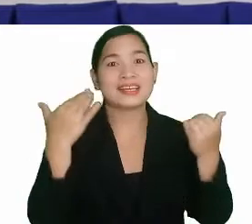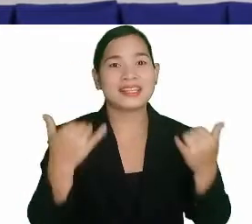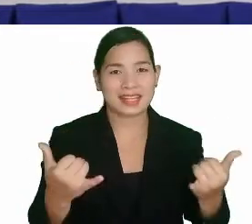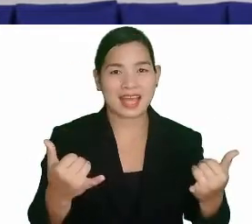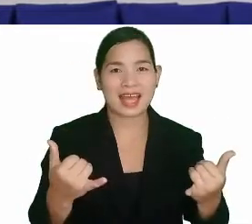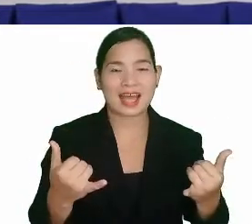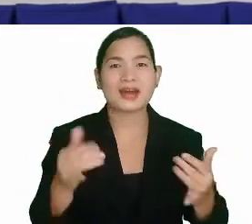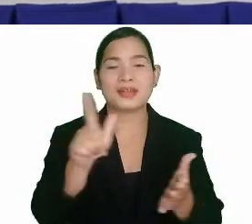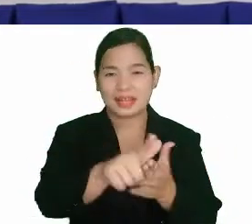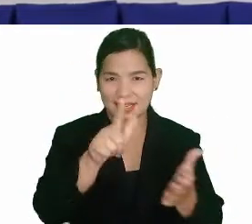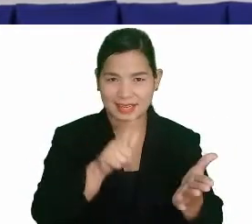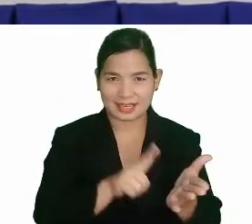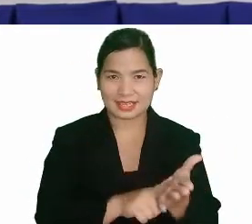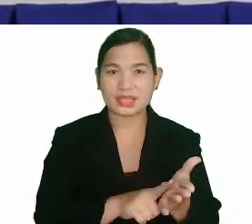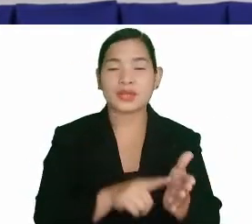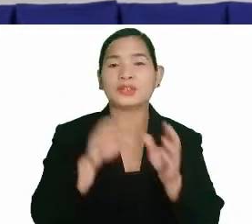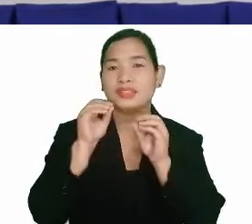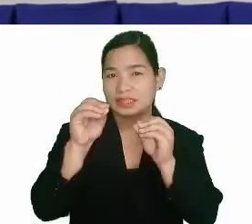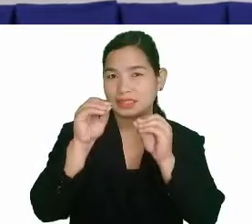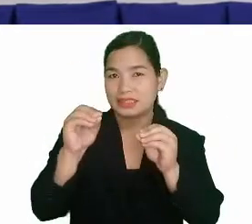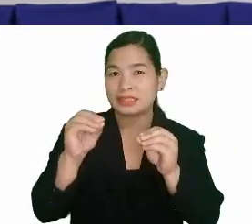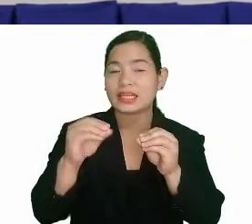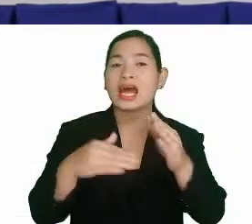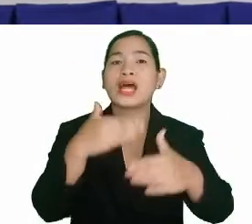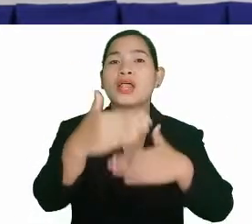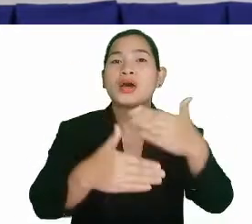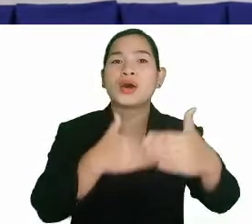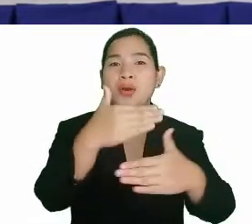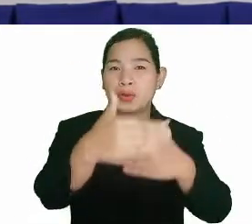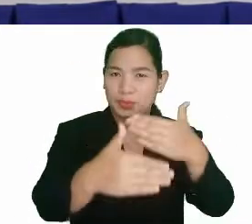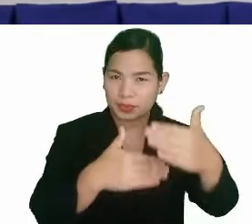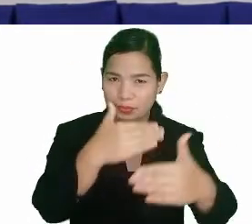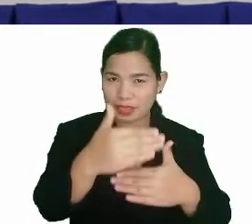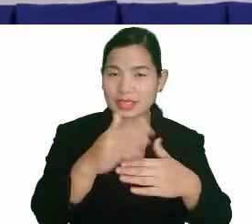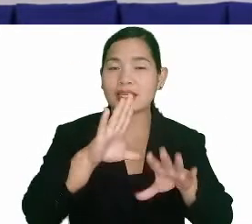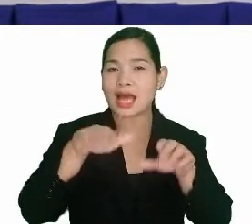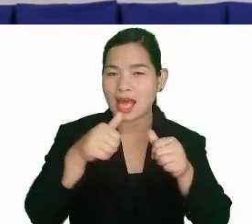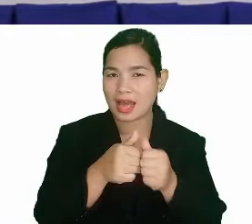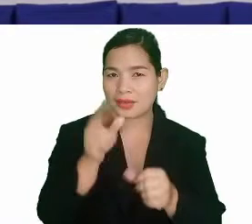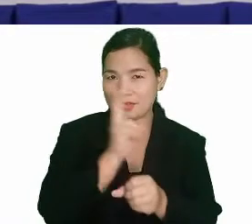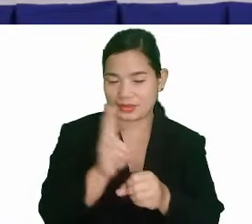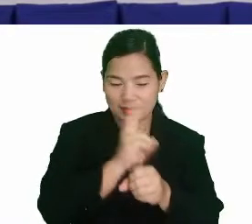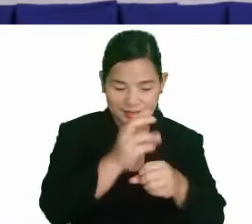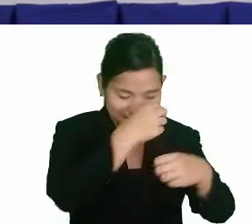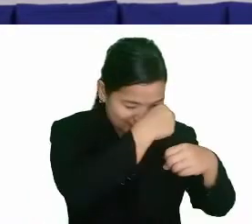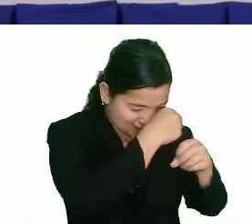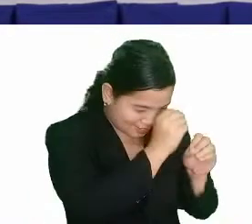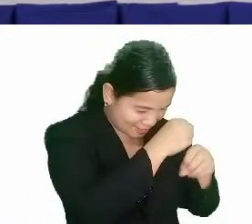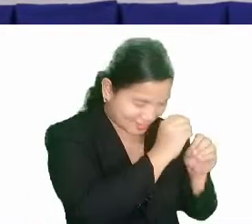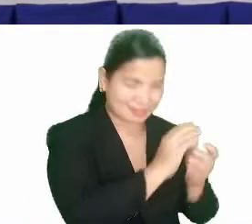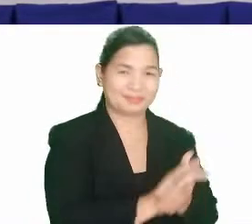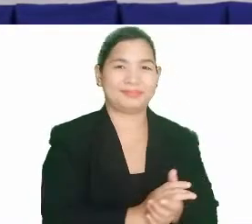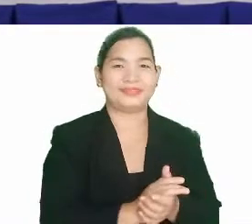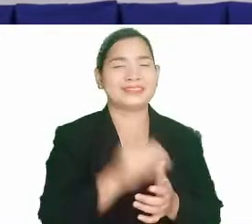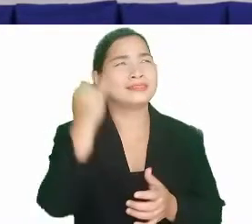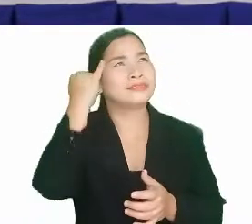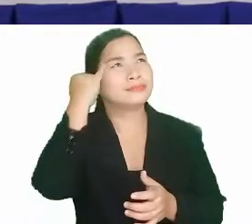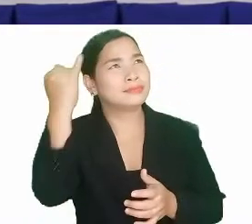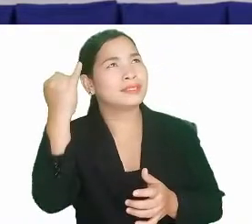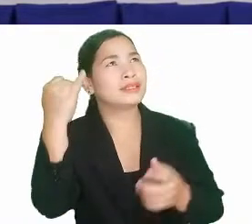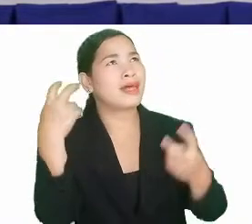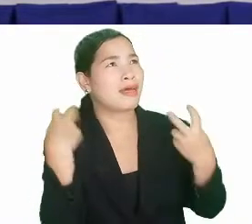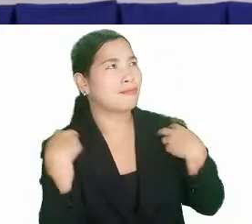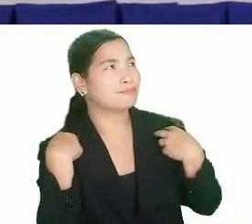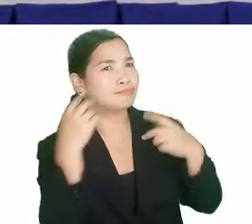proper procedures are kept simple yet detailed for you. Imagine yourself to be in your science